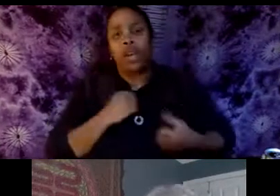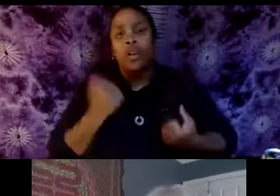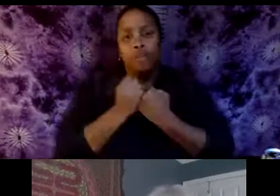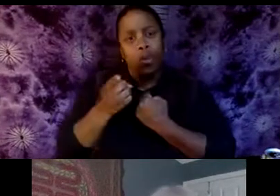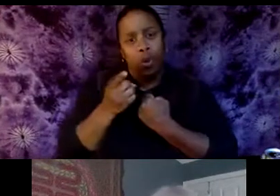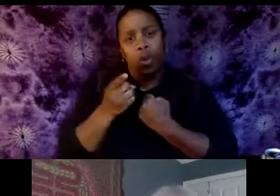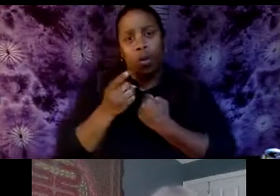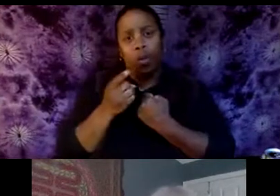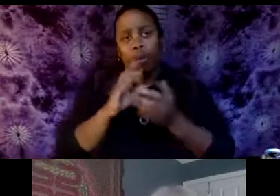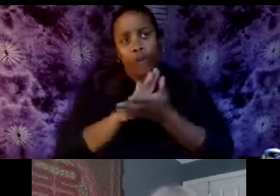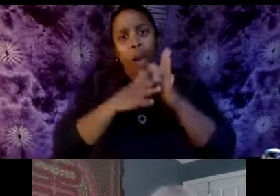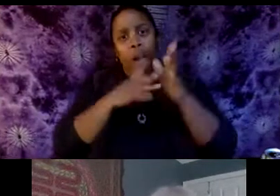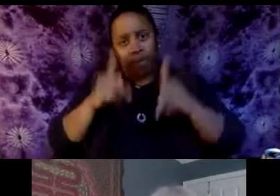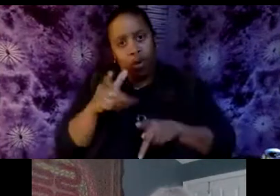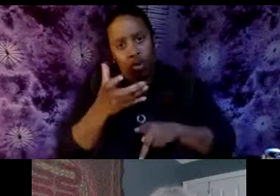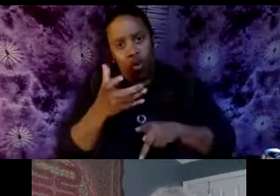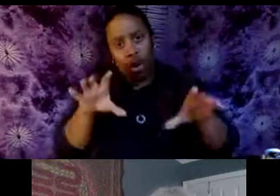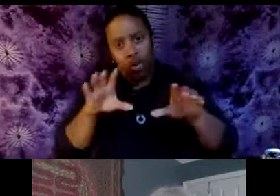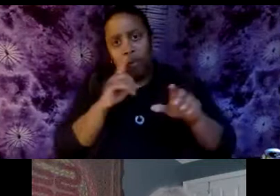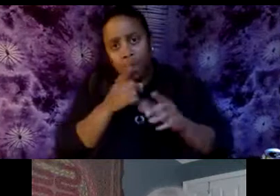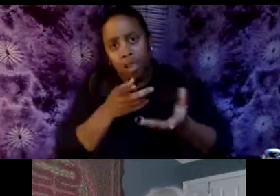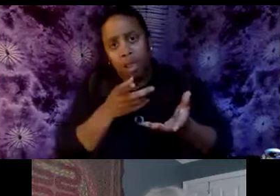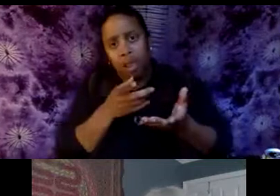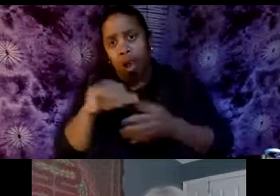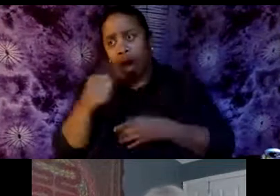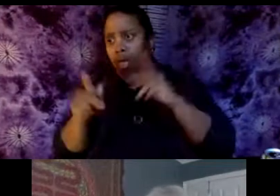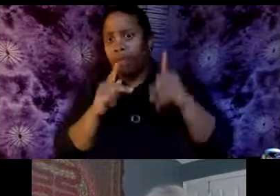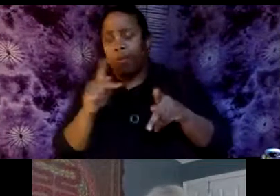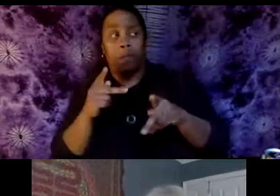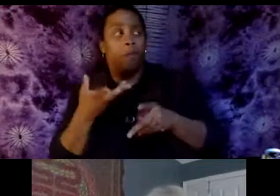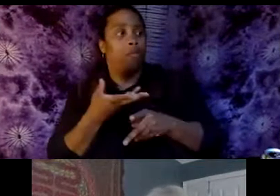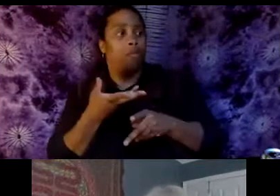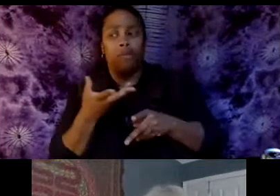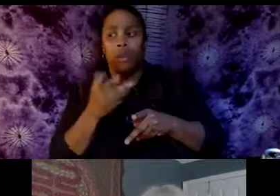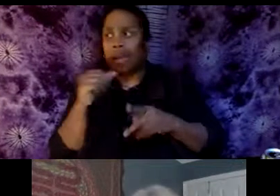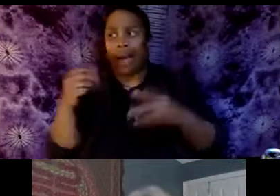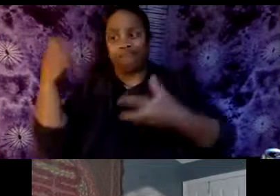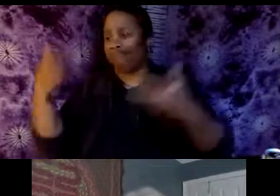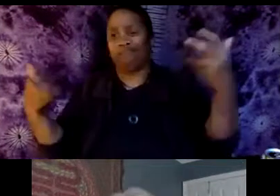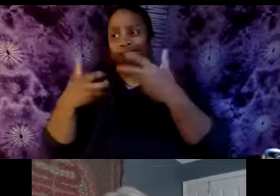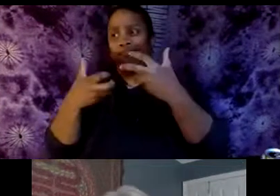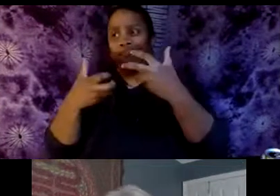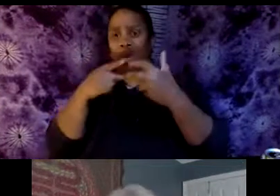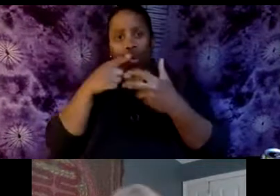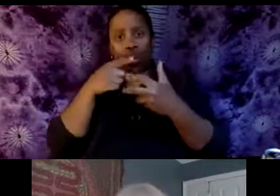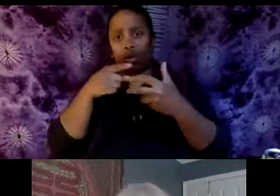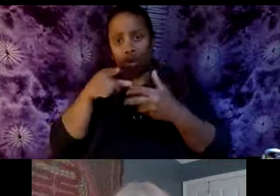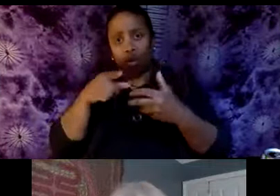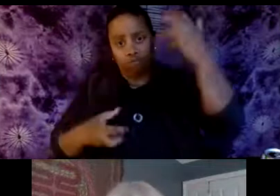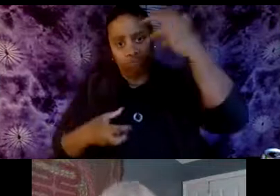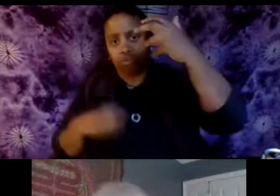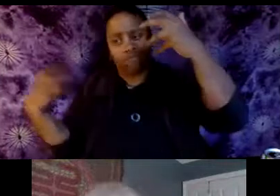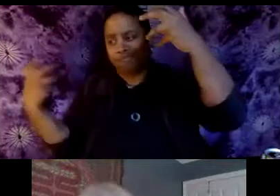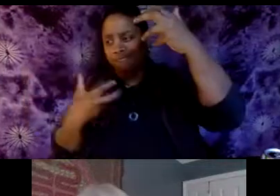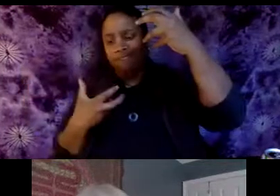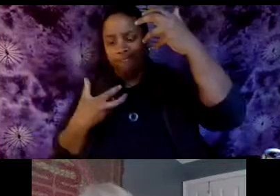be. And then the other people that aren't where you're at because you're on a higher plane, you just